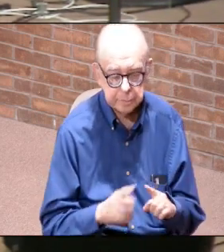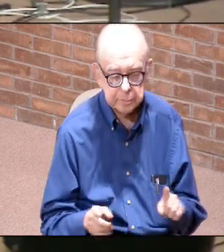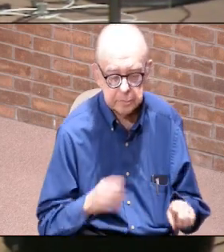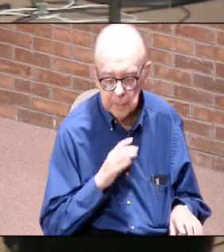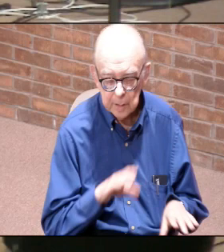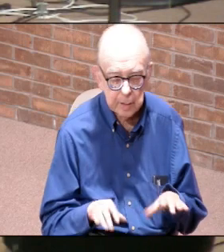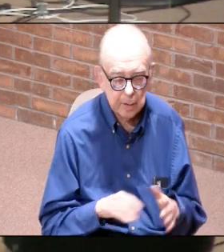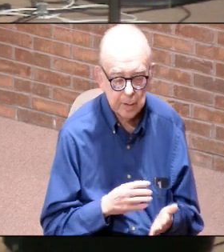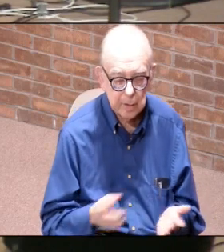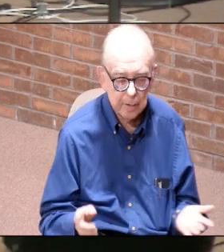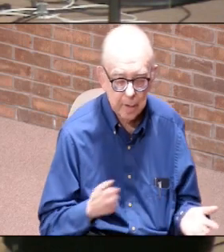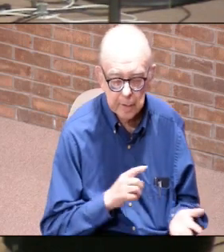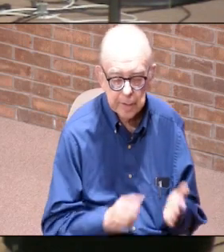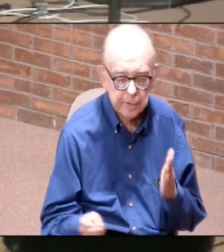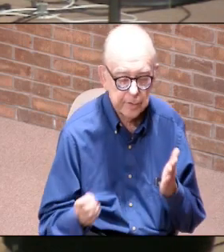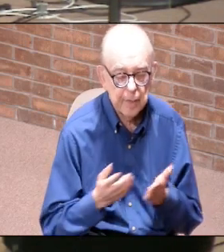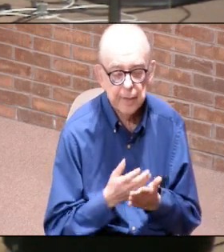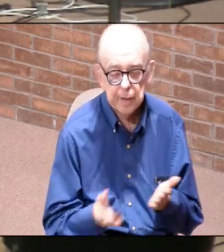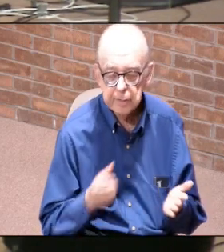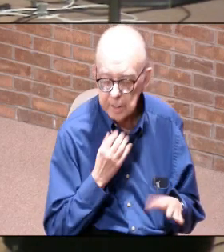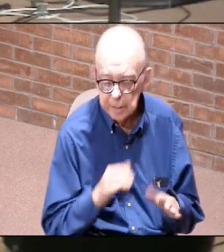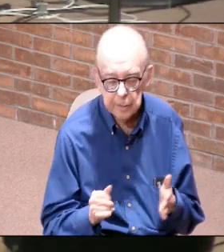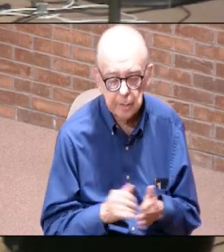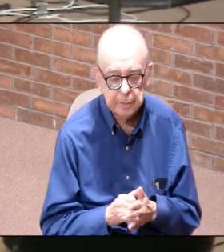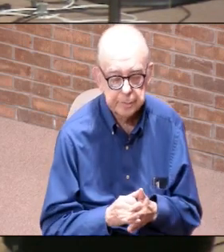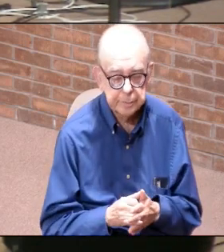I didn't do these things.